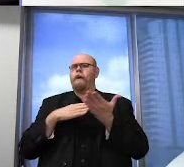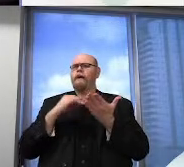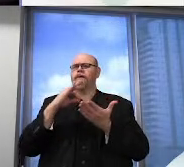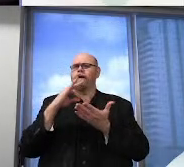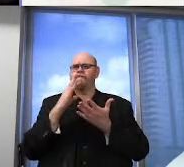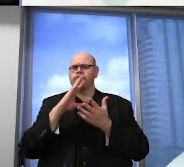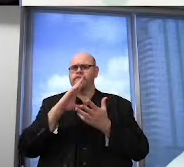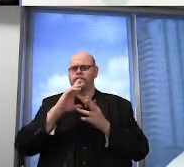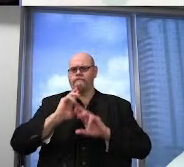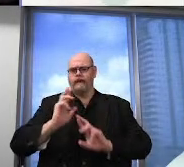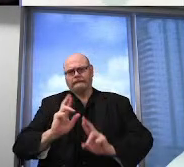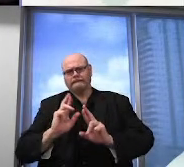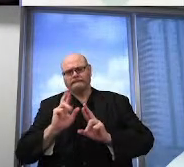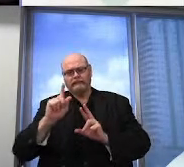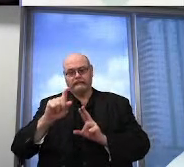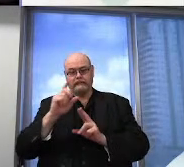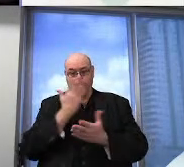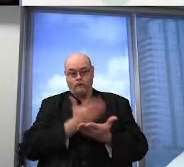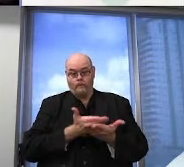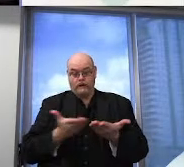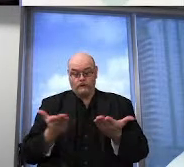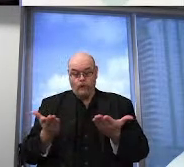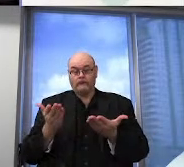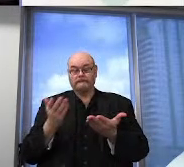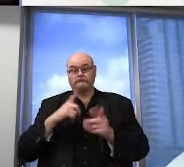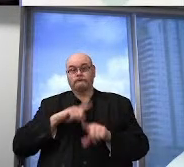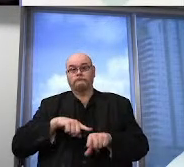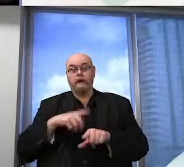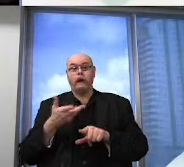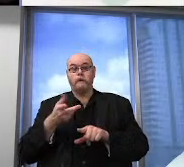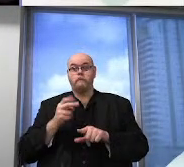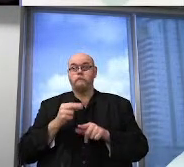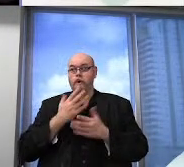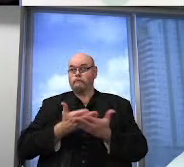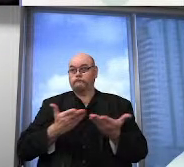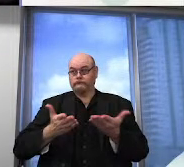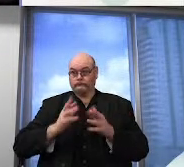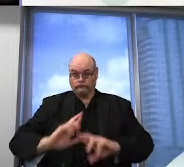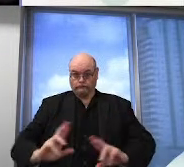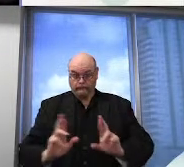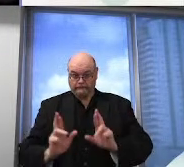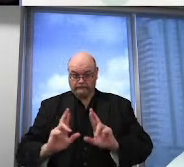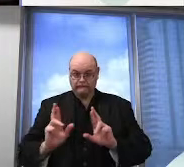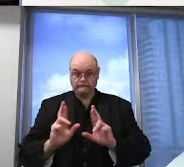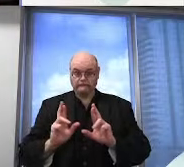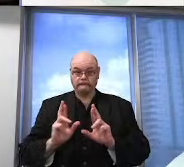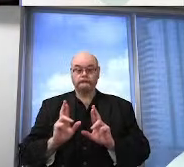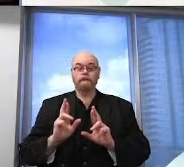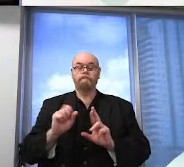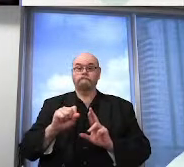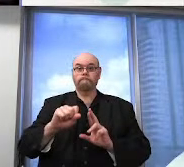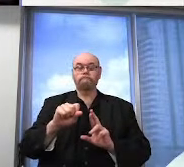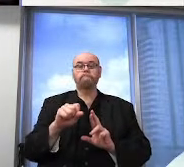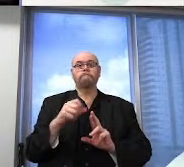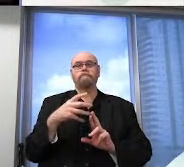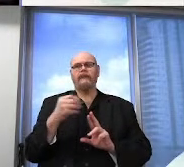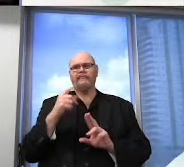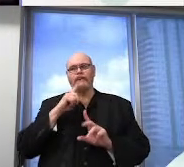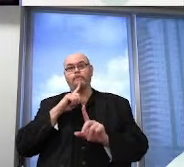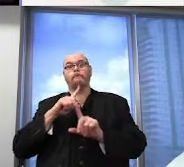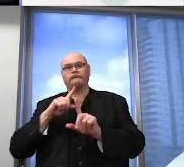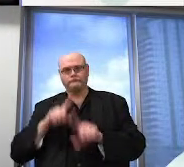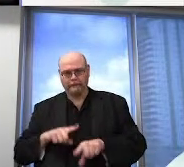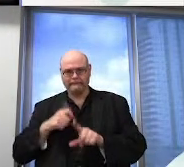of readiness. You need to have the resources to respond, and you have to have those lined up. That's the readiness part of the response. And